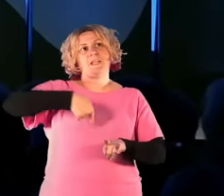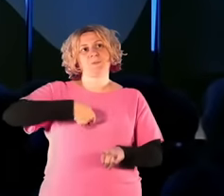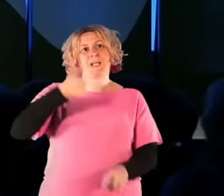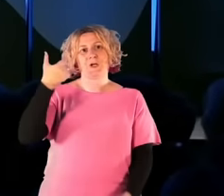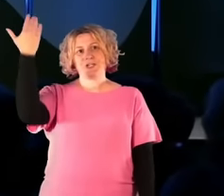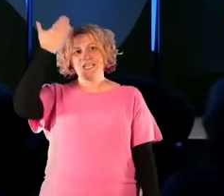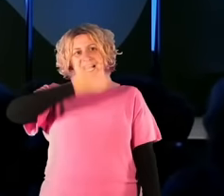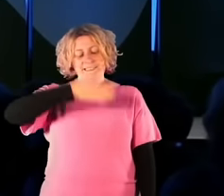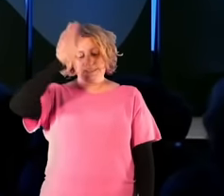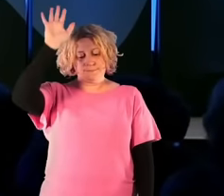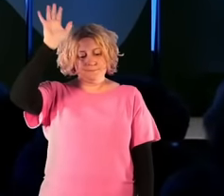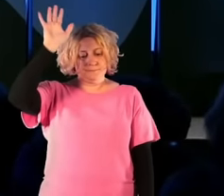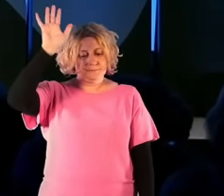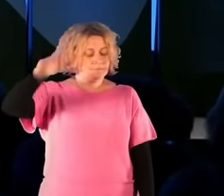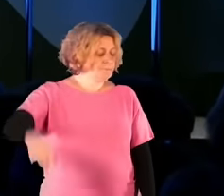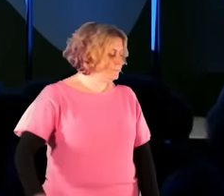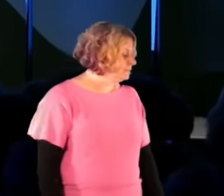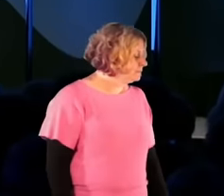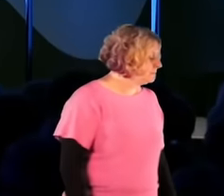night. Night.